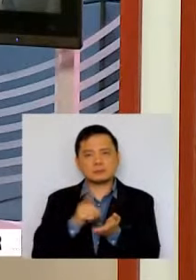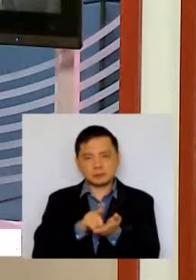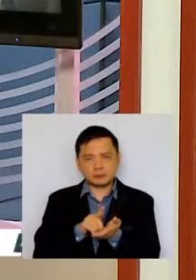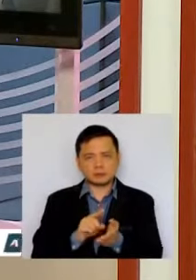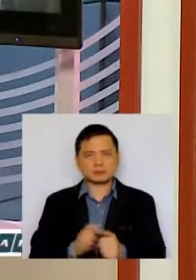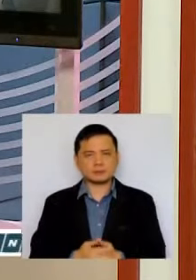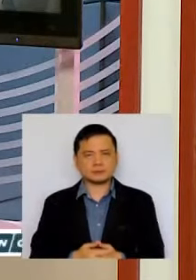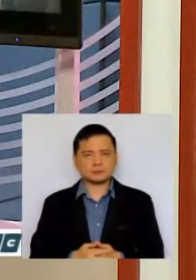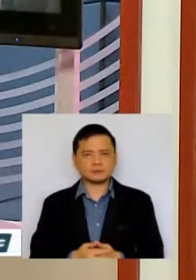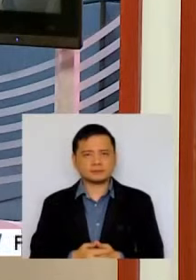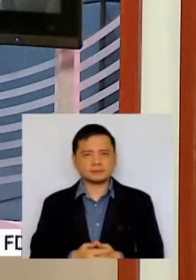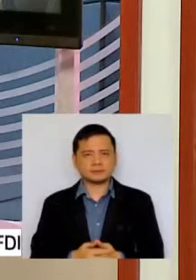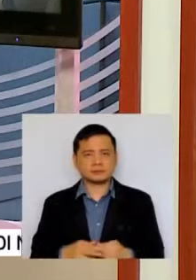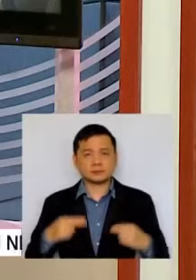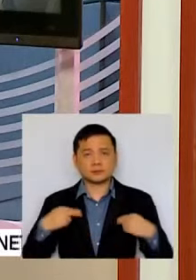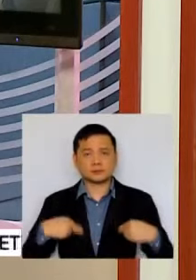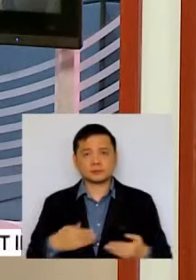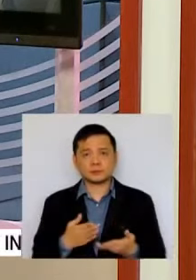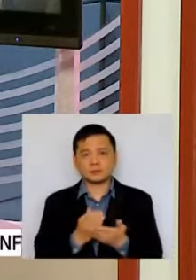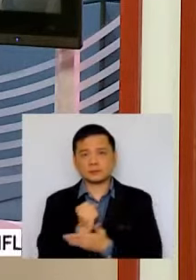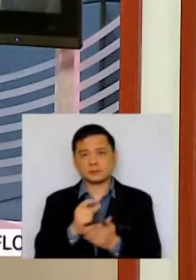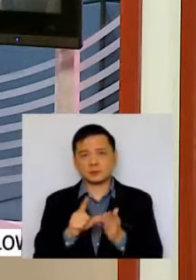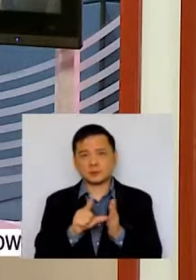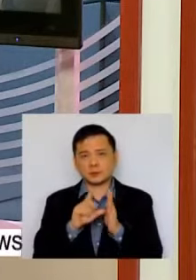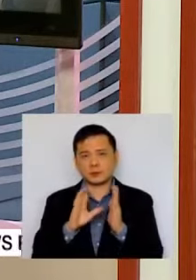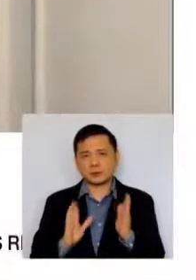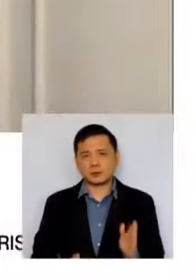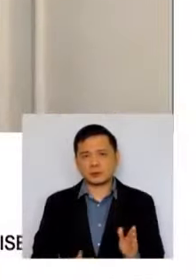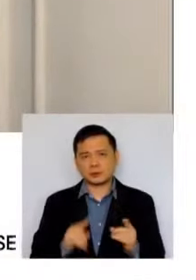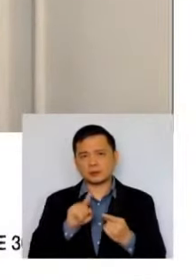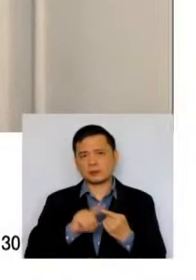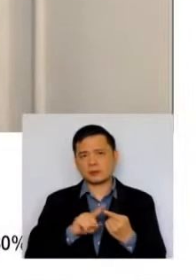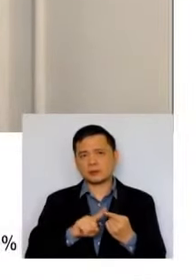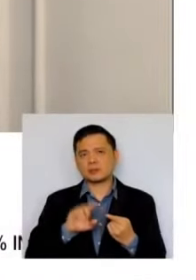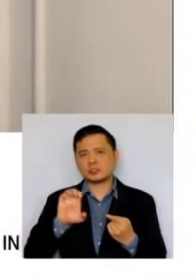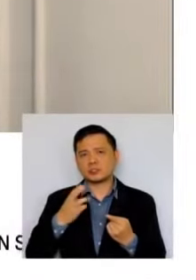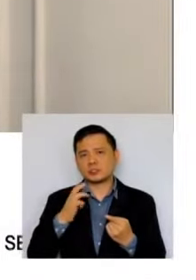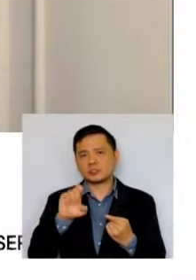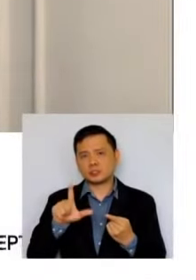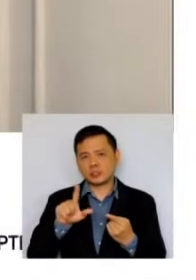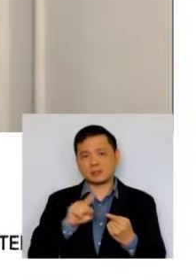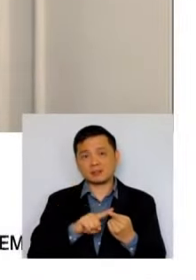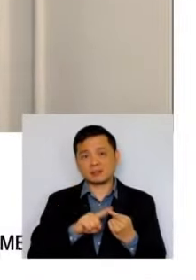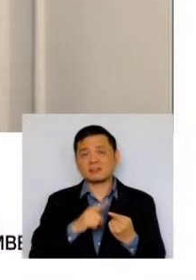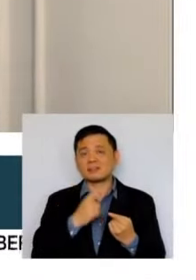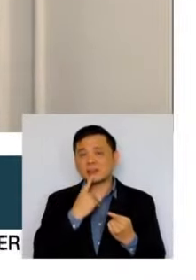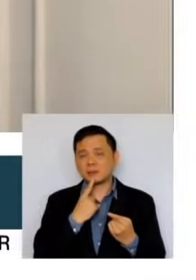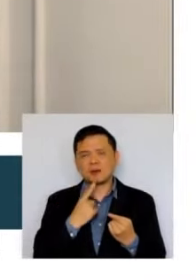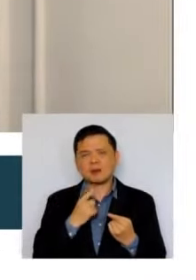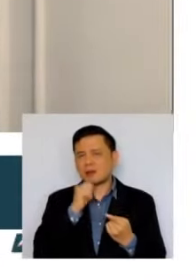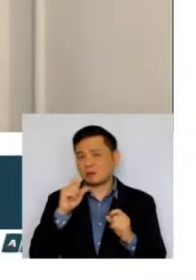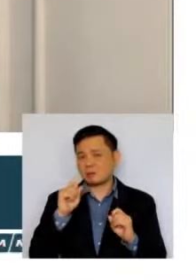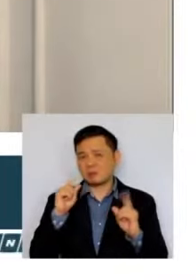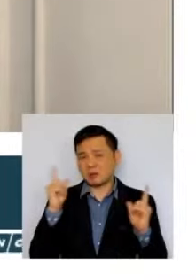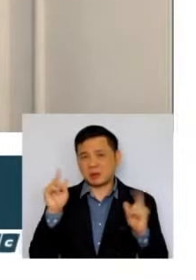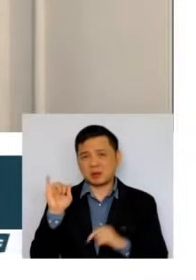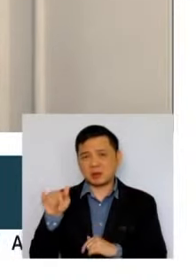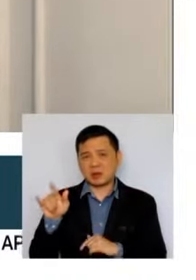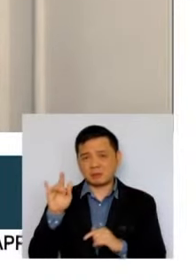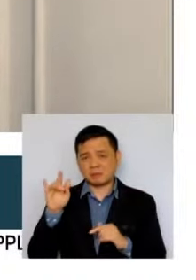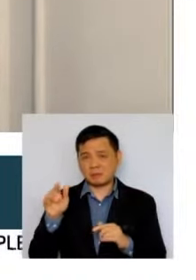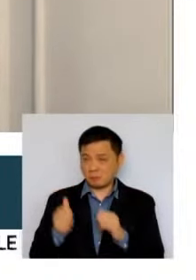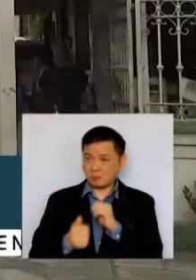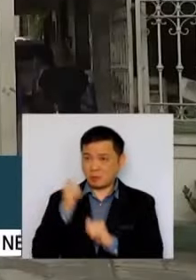Well, human rights lawyer attorney Shell Diokno not surprised with the Supreme Court's move to leave most of the anti-terror law's